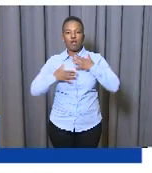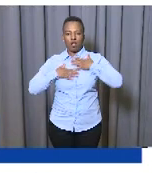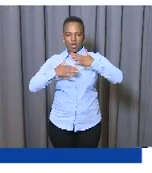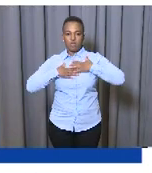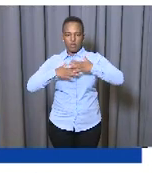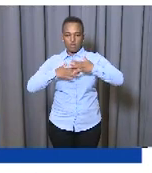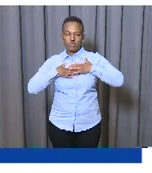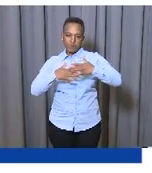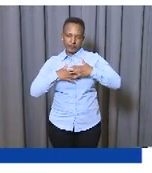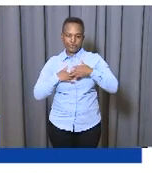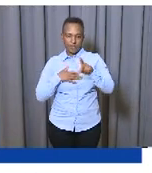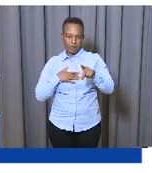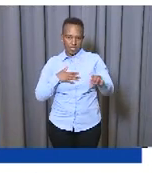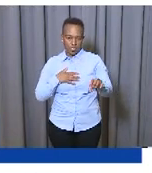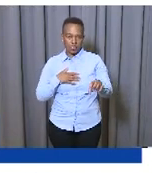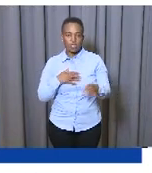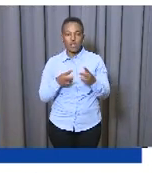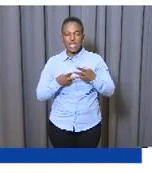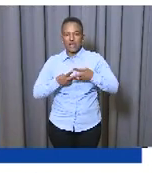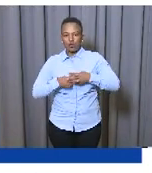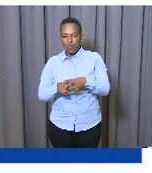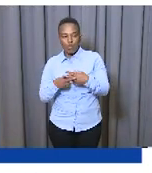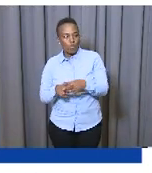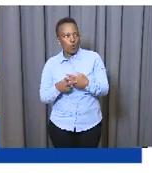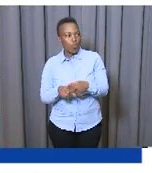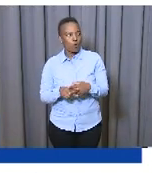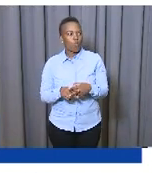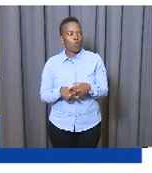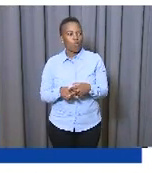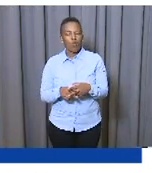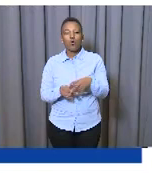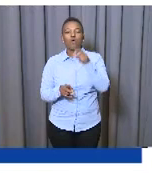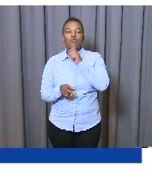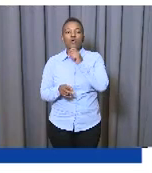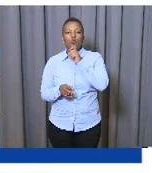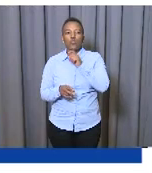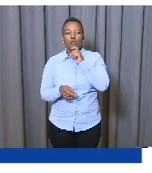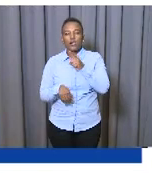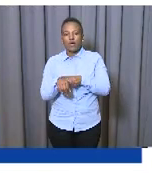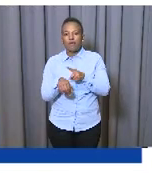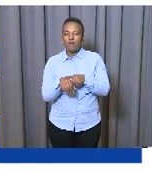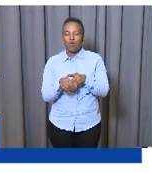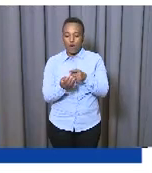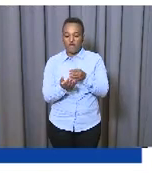respiratory PPE, the tools, particularly the tools for using when operations have to